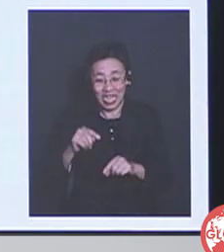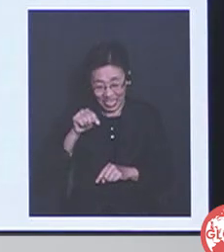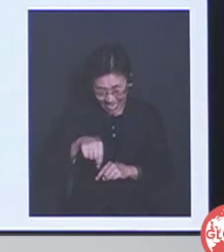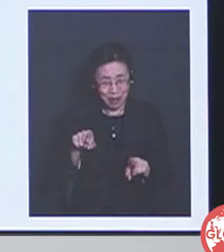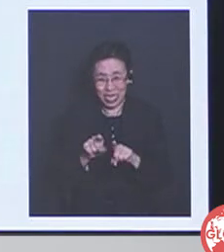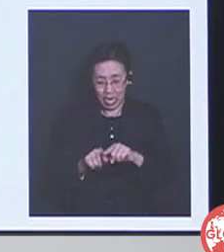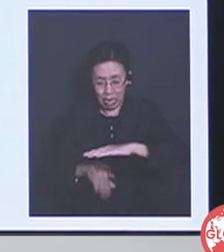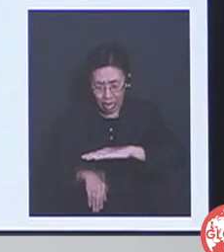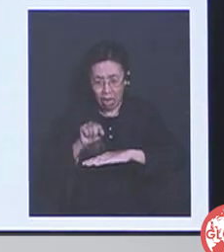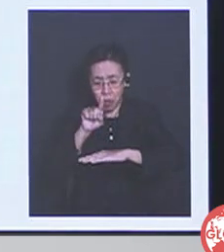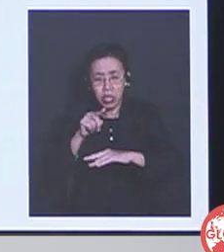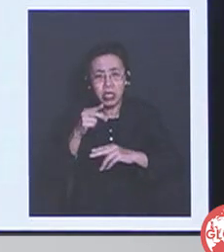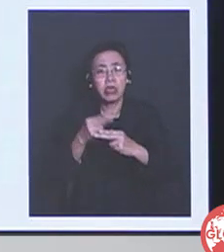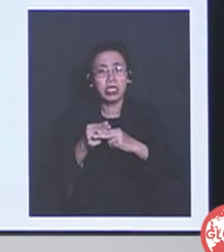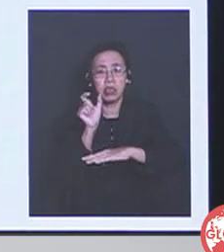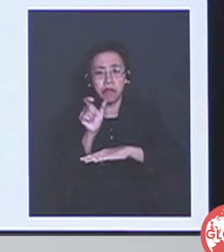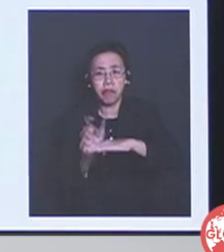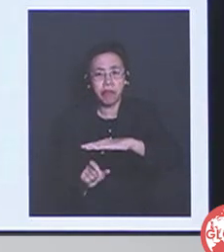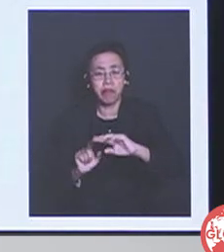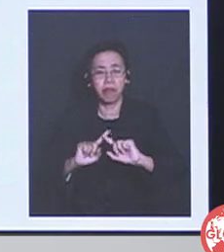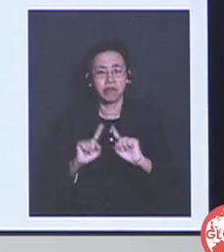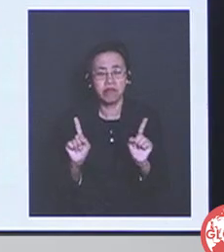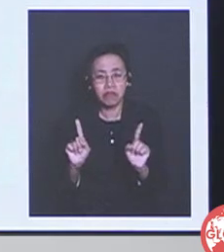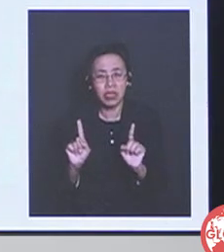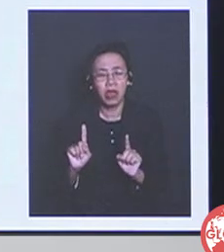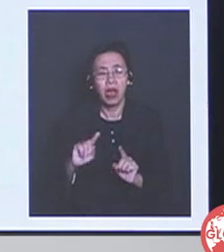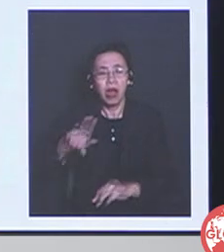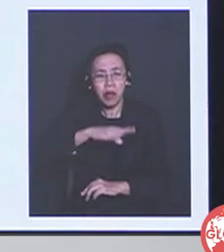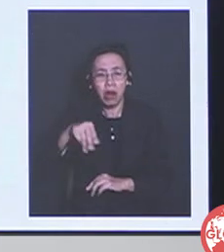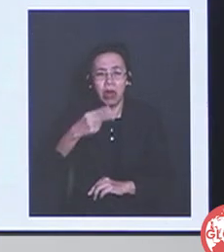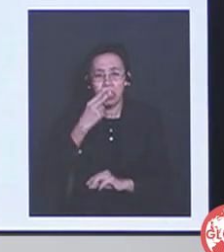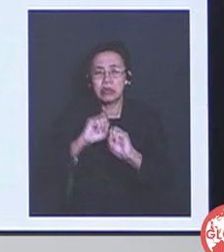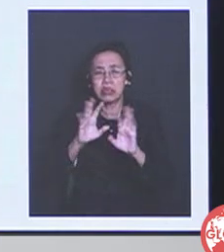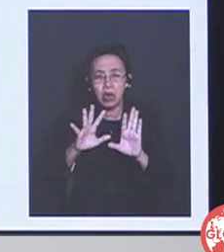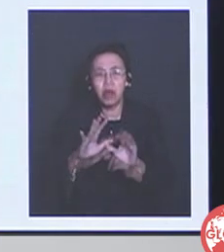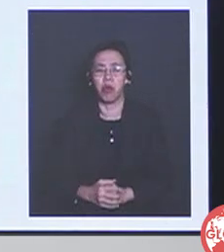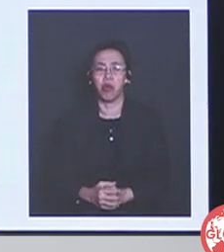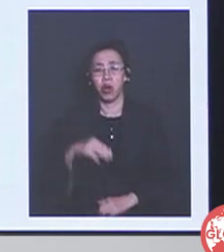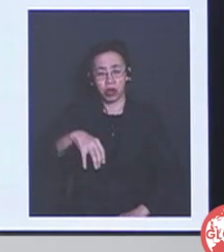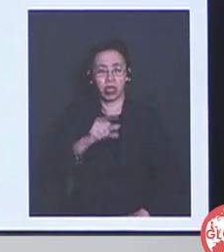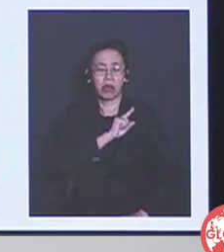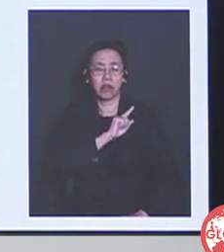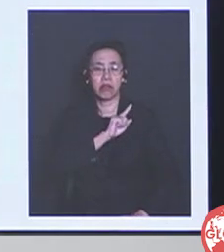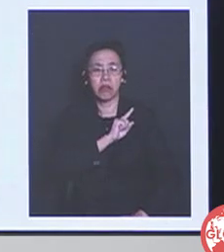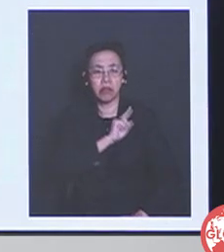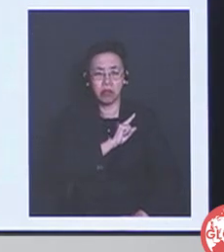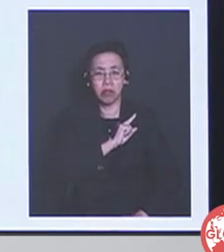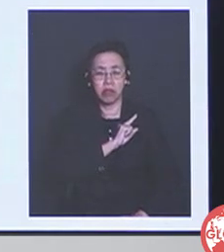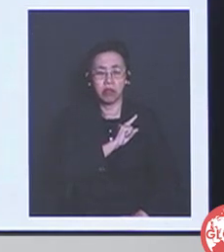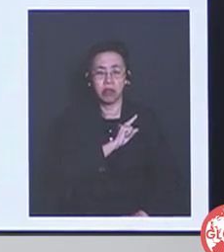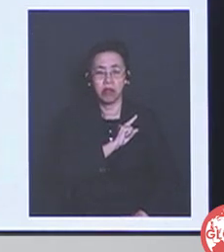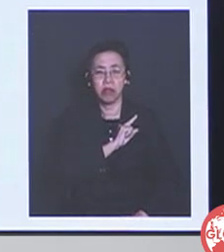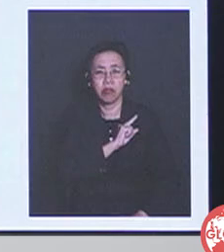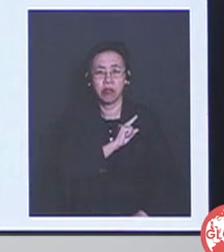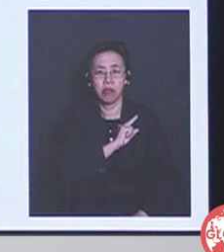very obvious things that you can see one authority and to the different authority. We have different thing, even